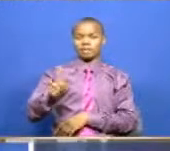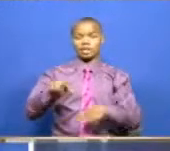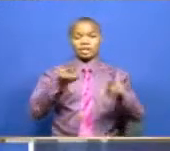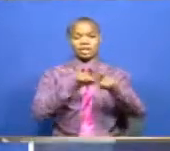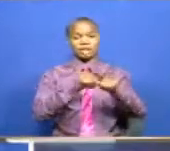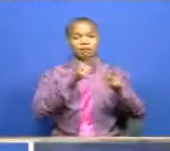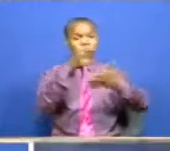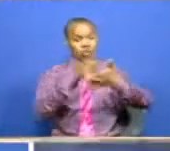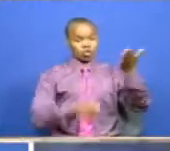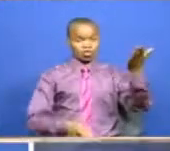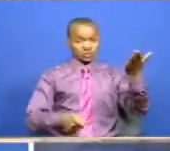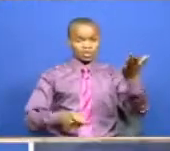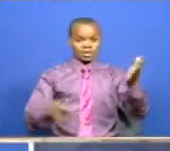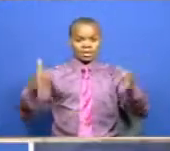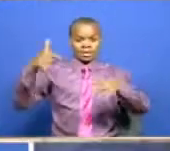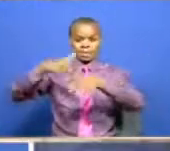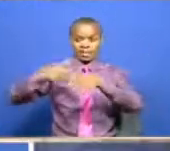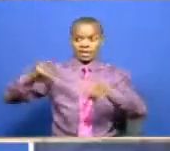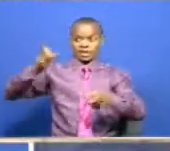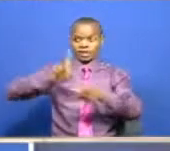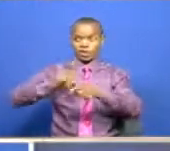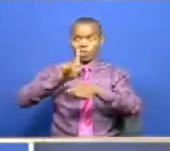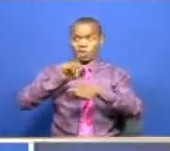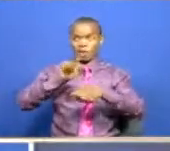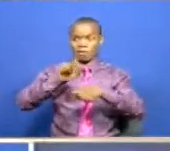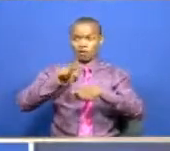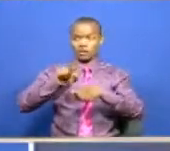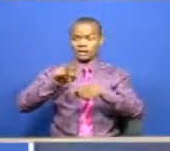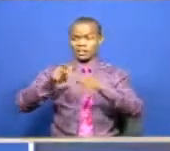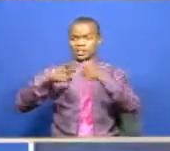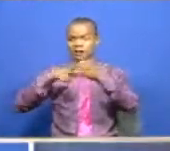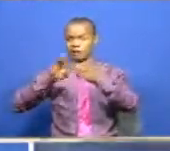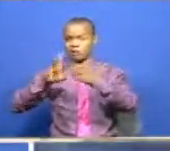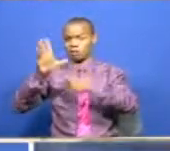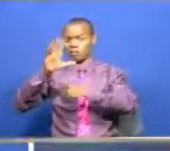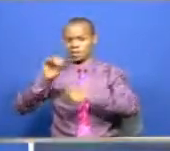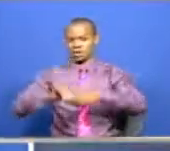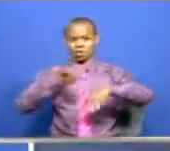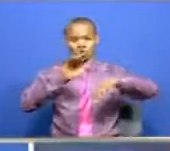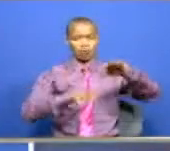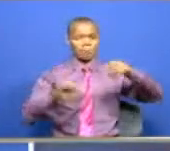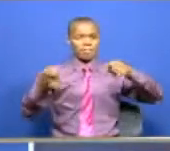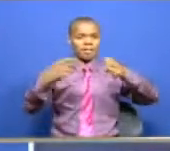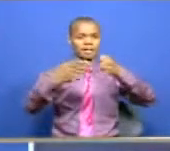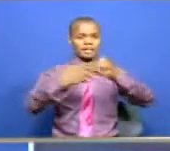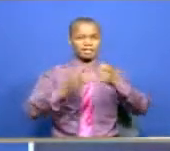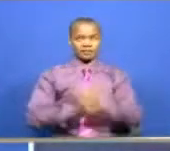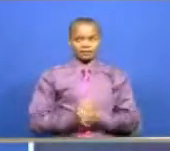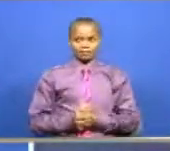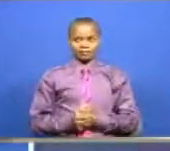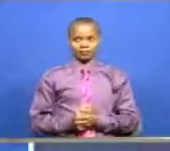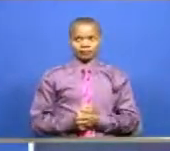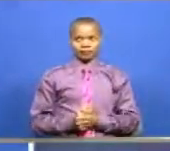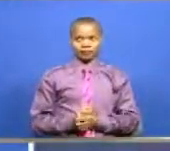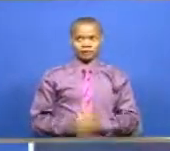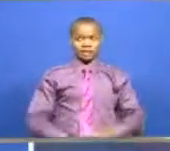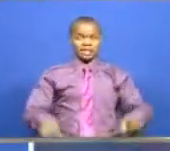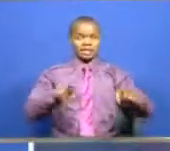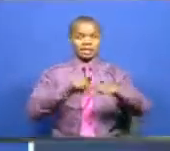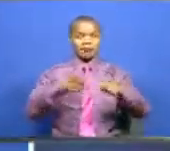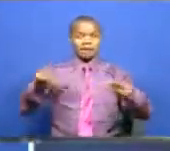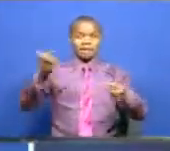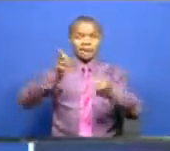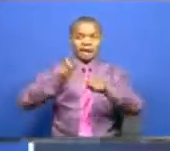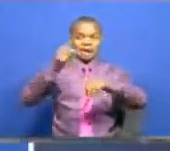the cost of super petrol increase 1.72% when compared with September levels. This, coupled with increases in